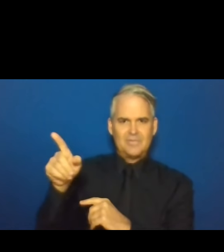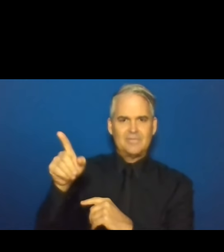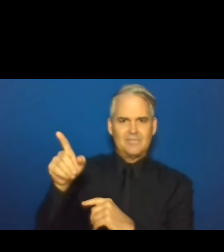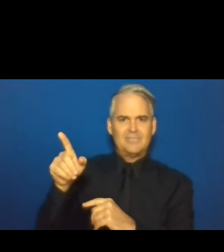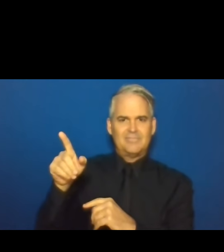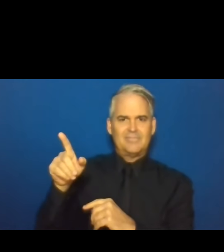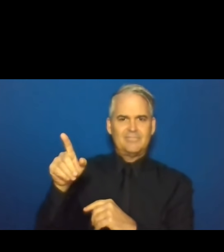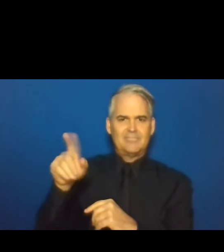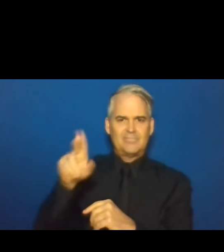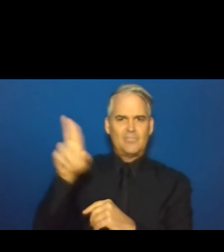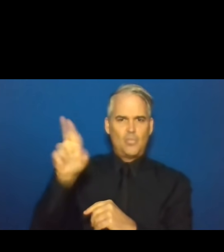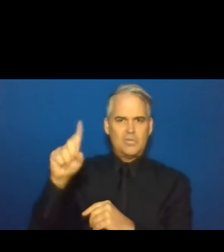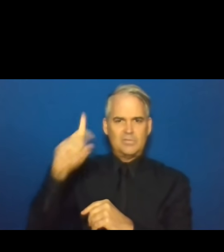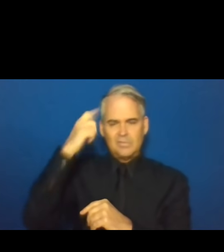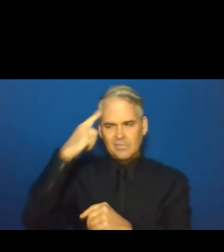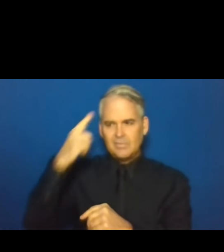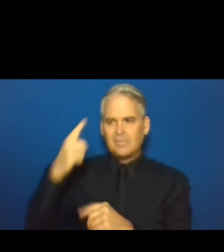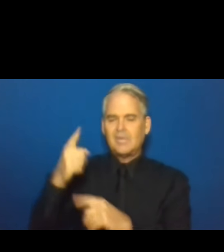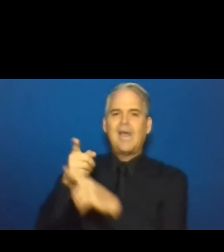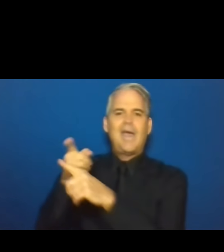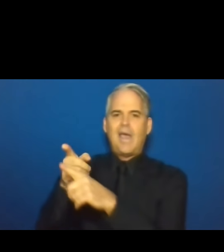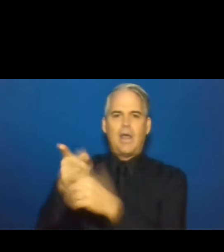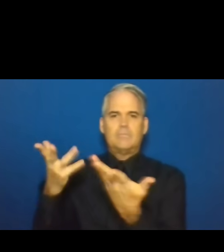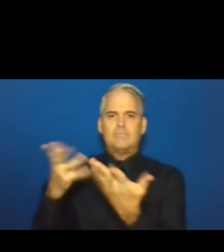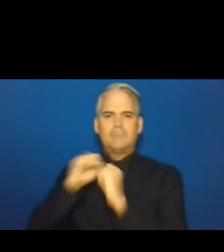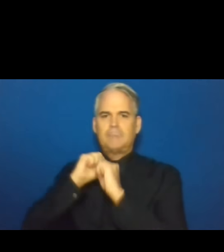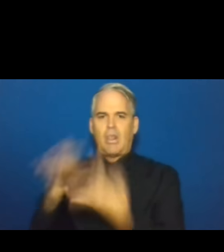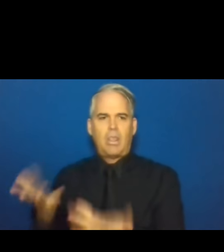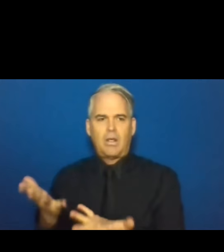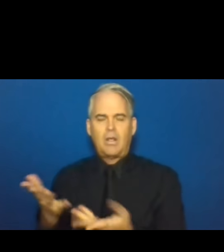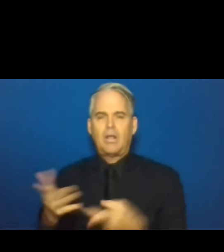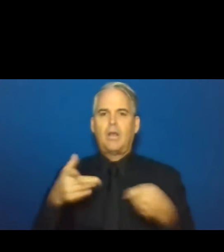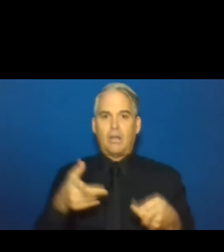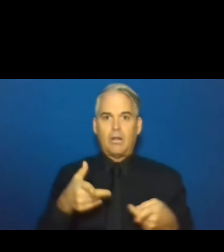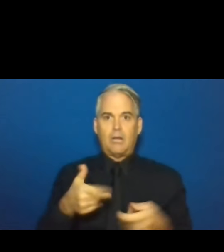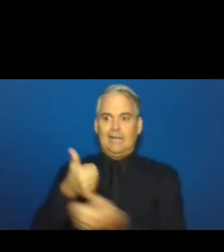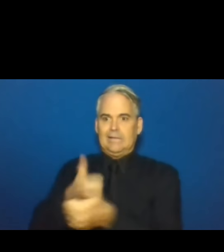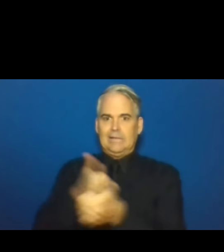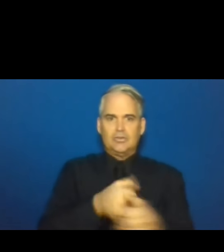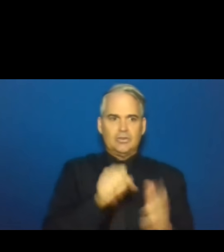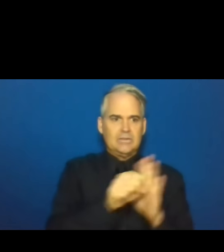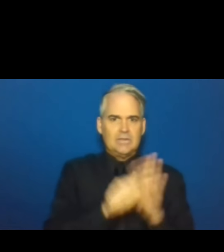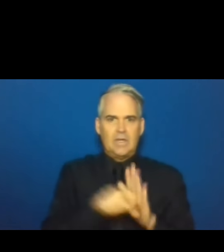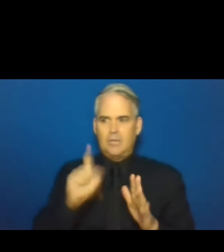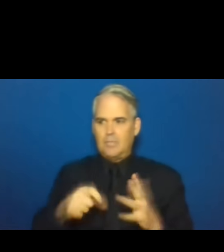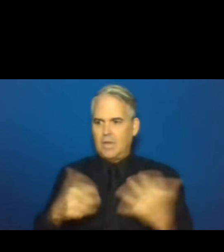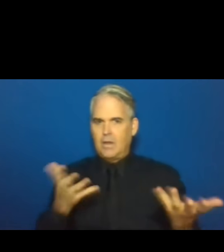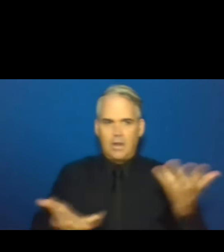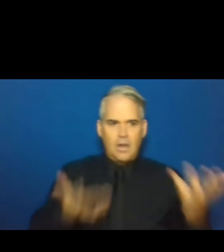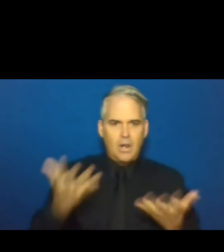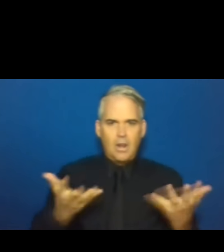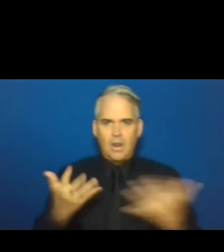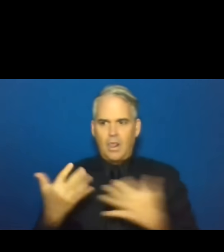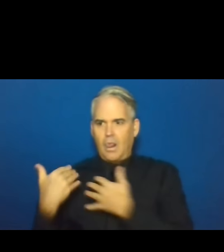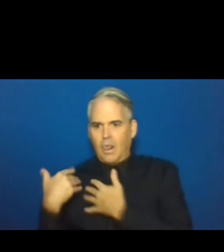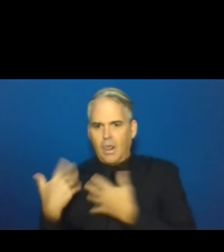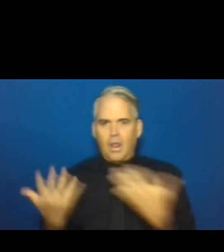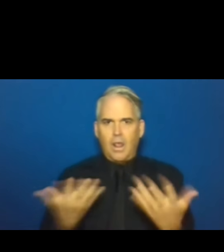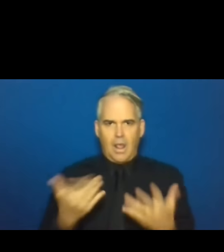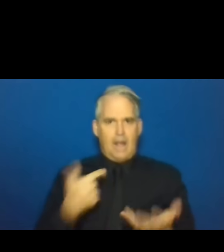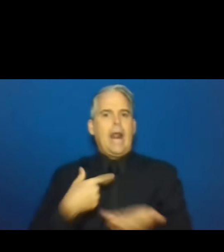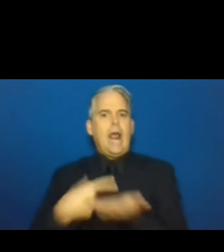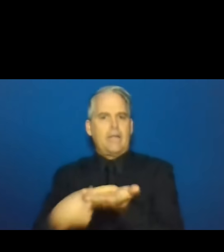deal with it on their own. And I talked to my gubernatorial colleagues on a regular basis. Different states are handling it different ways, and